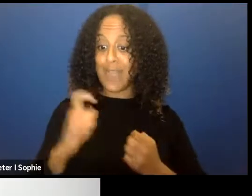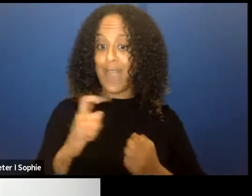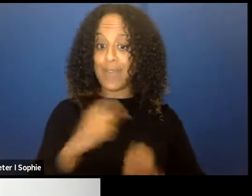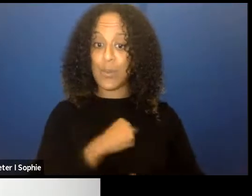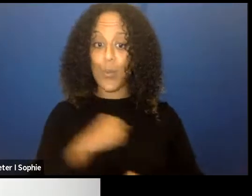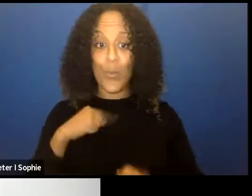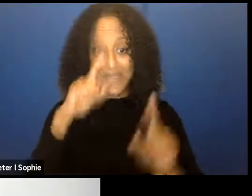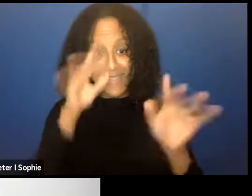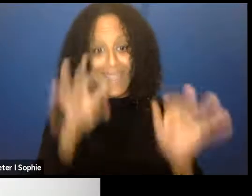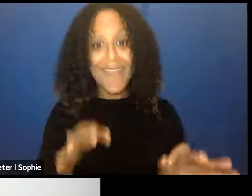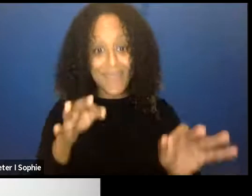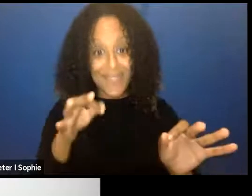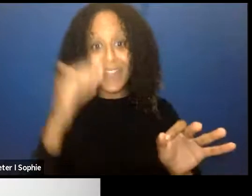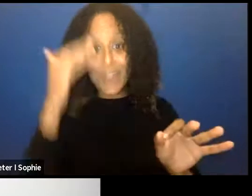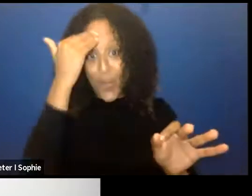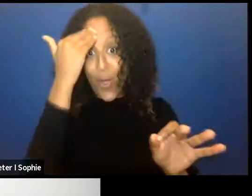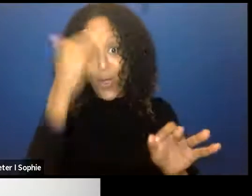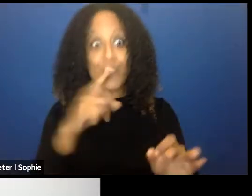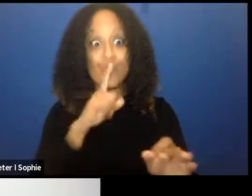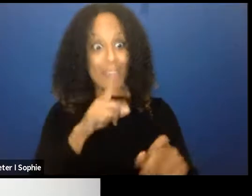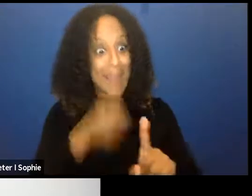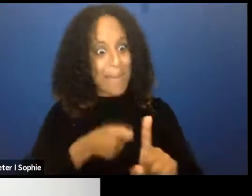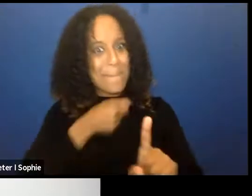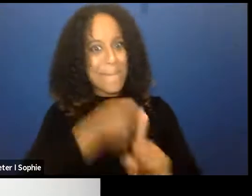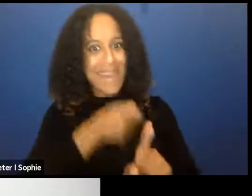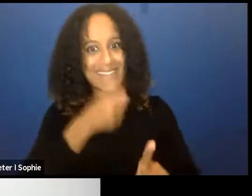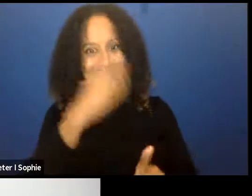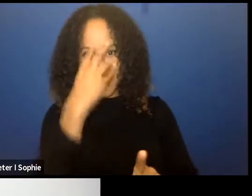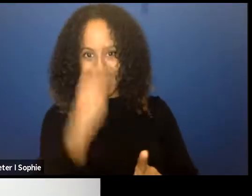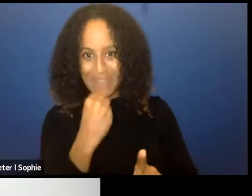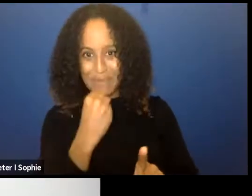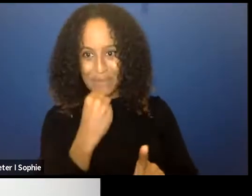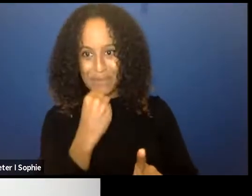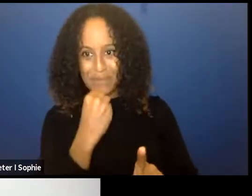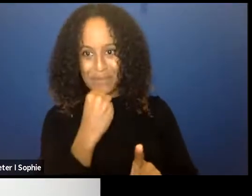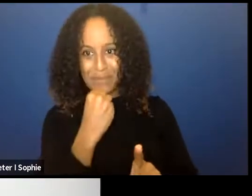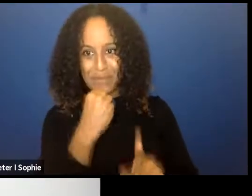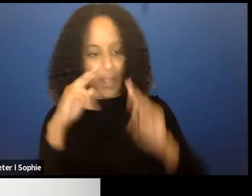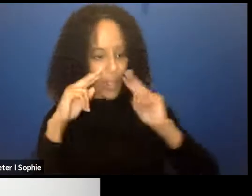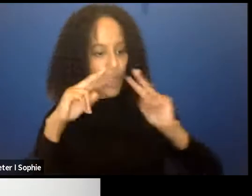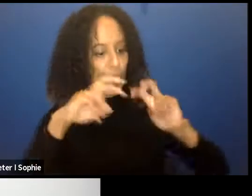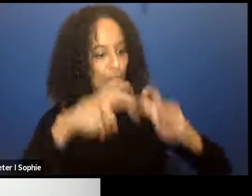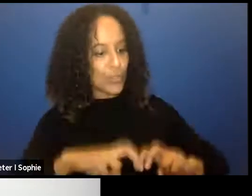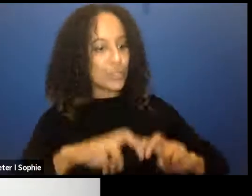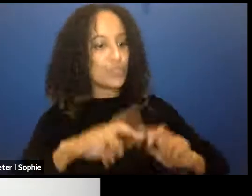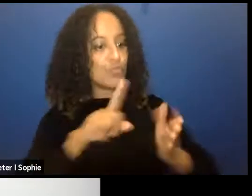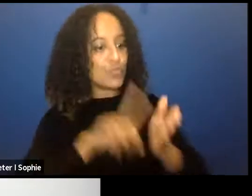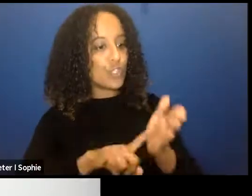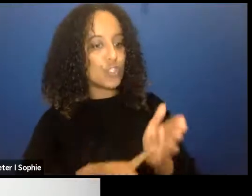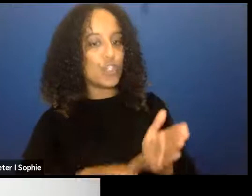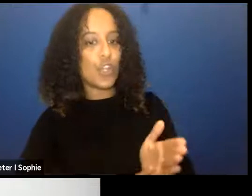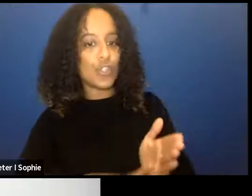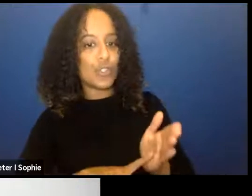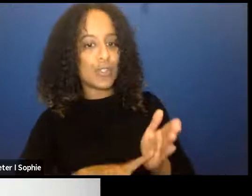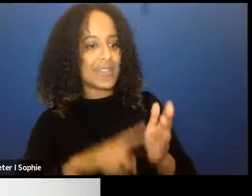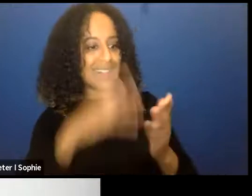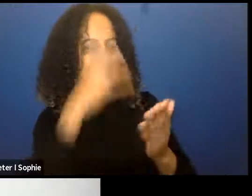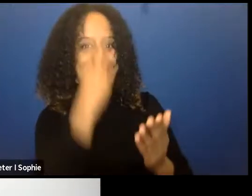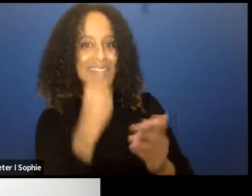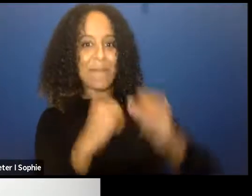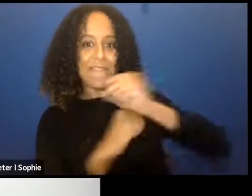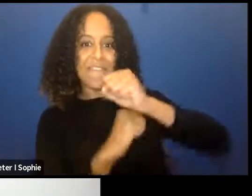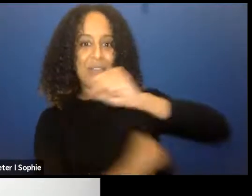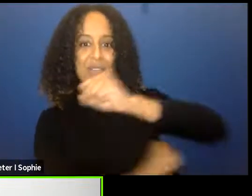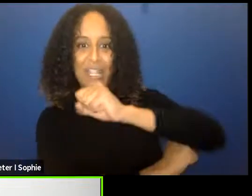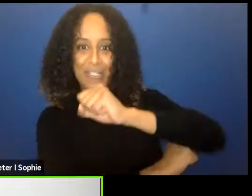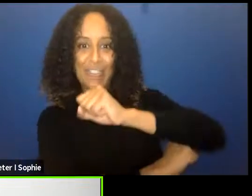definitely know is that it impacts sleep. And Mhm. I've looked at some additional research from the Sleep Foundation. And really, if you